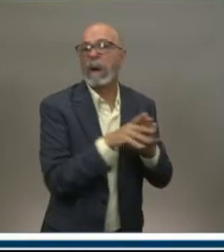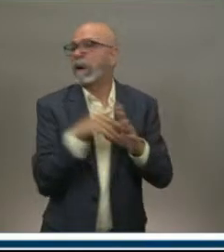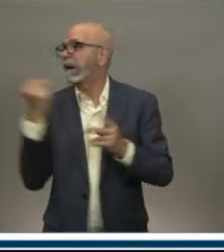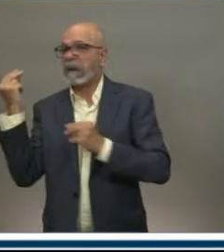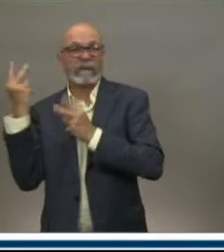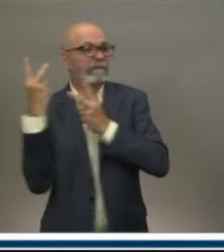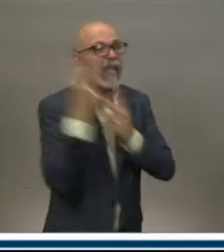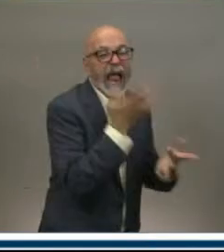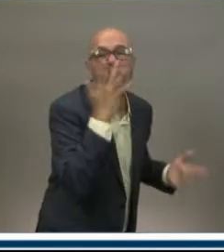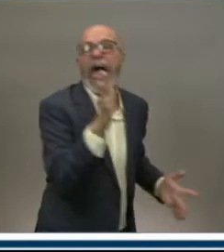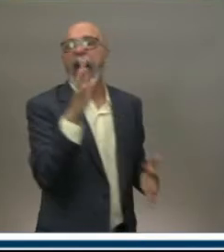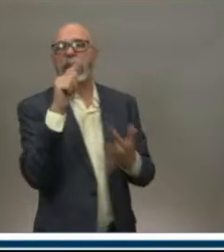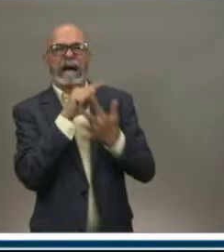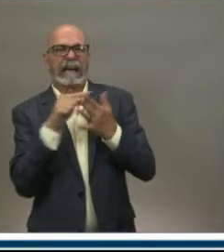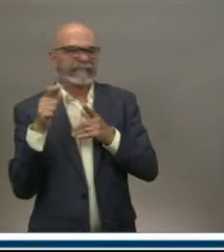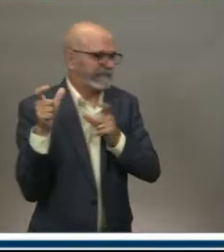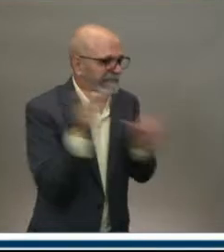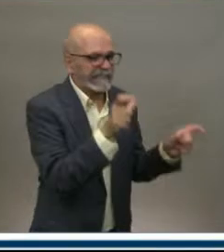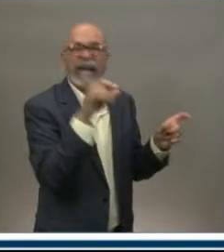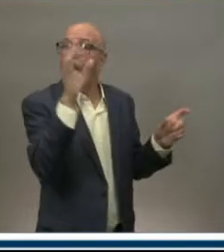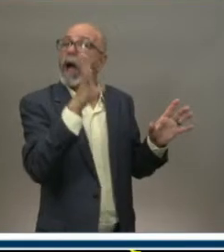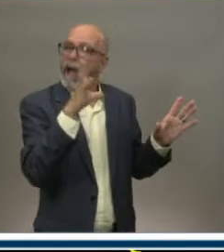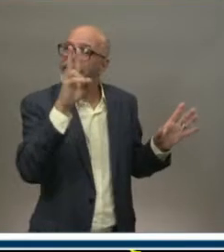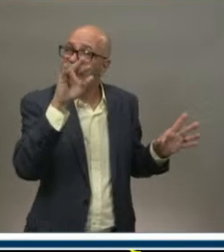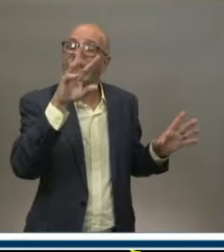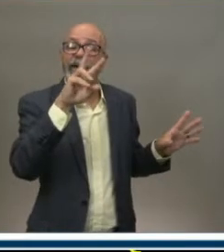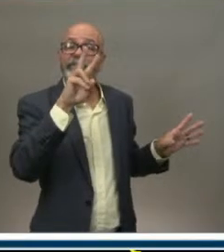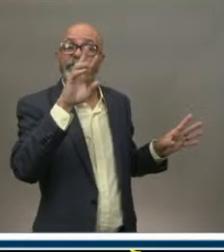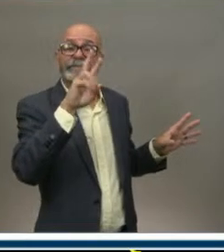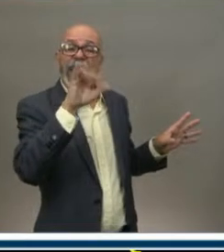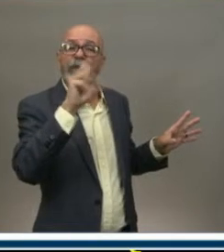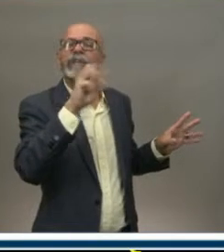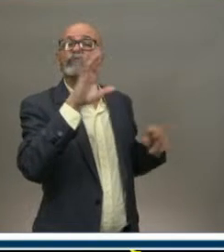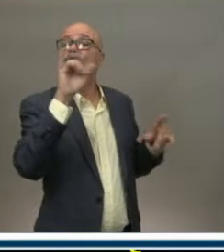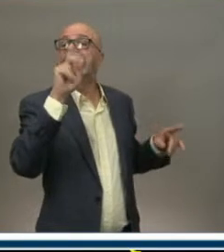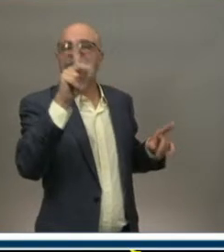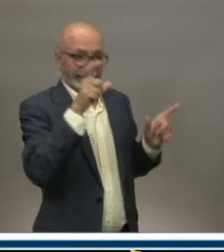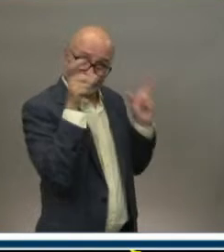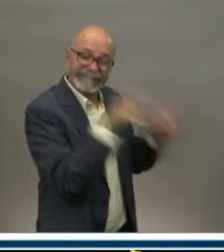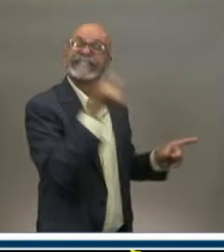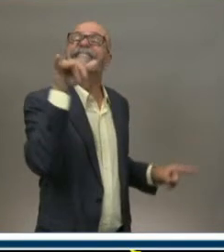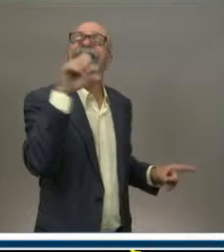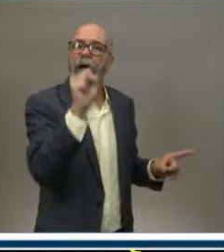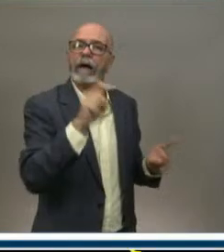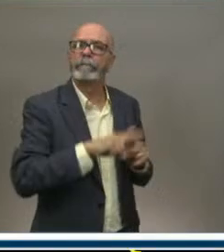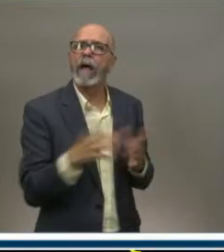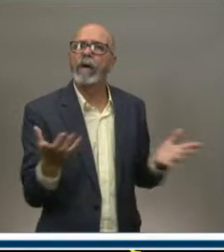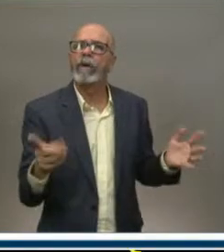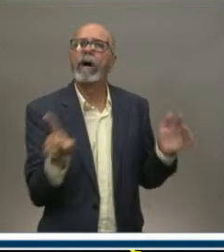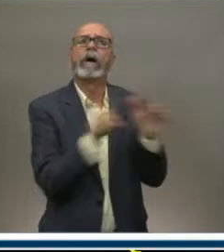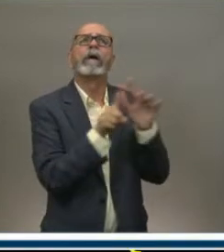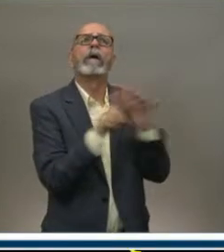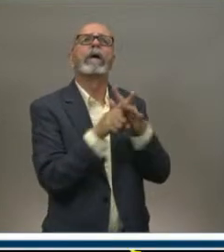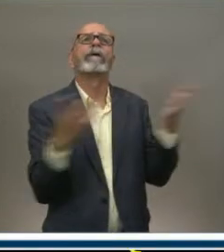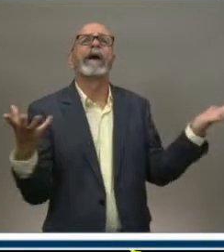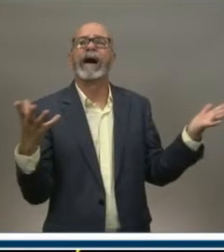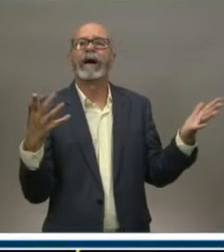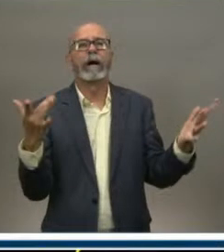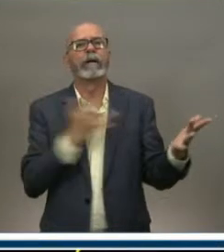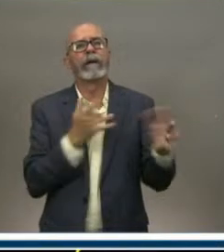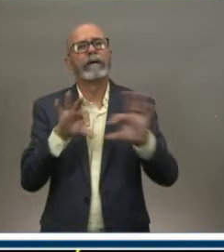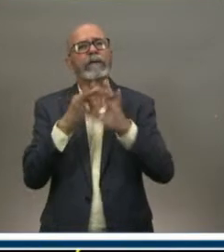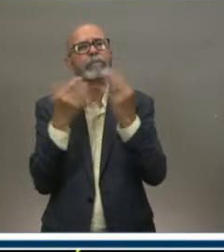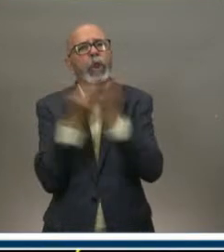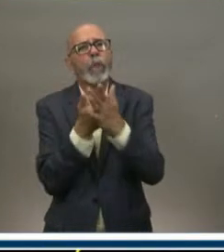of infection control, but other challenges that were presented as a result. And so that's why